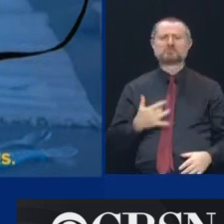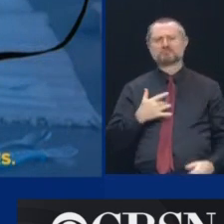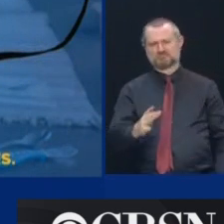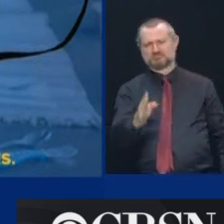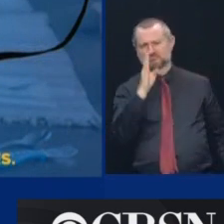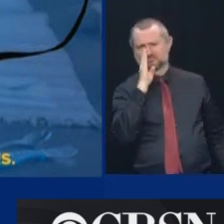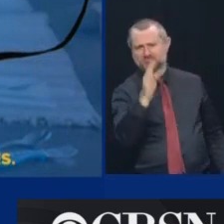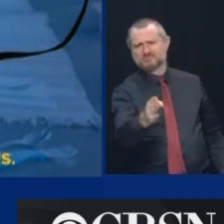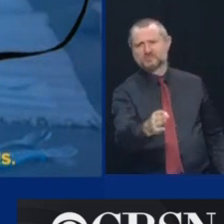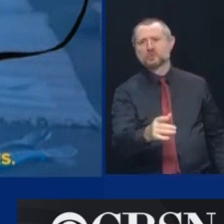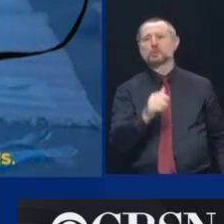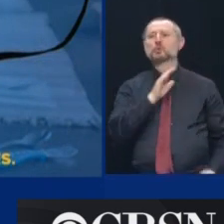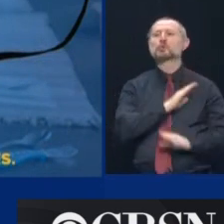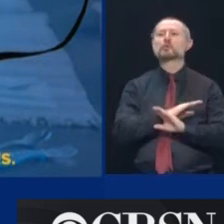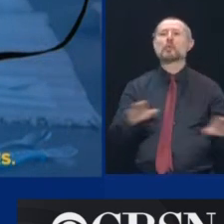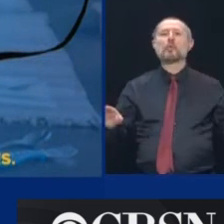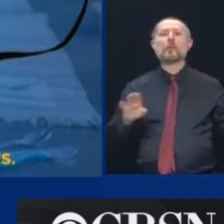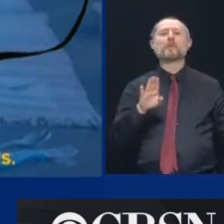a turkey.